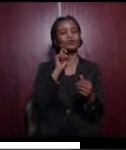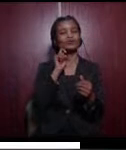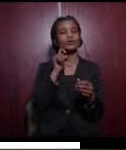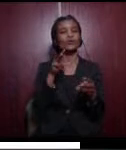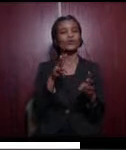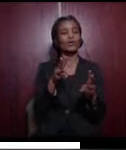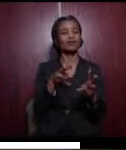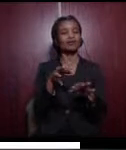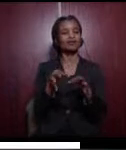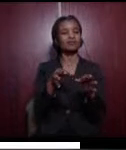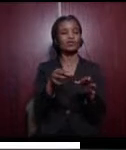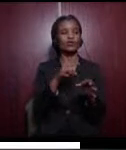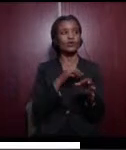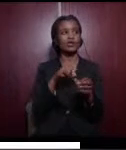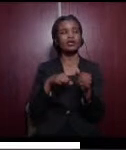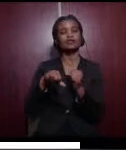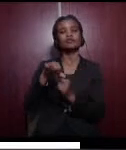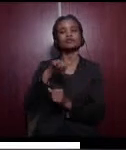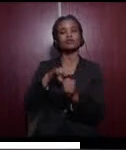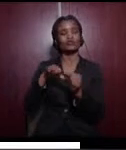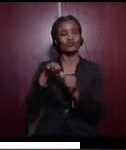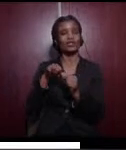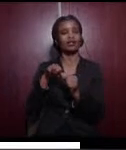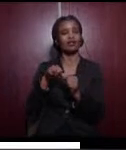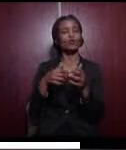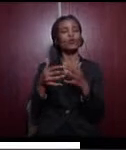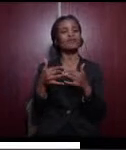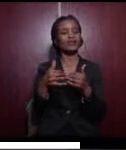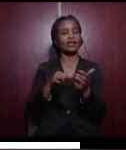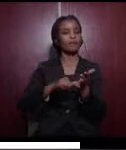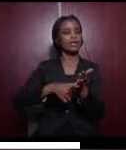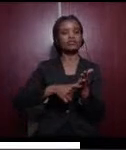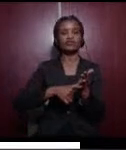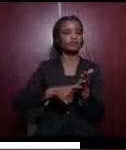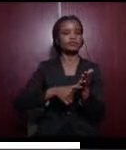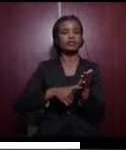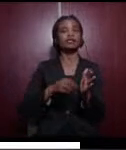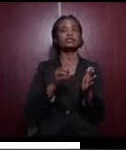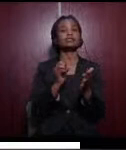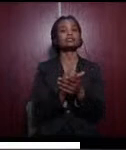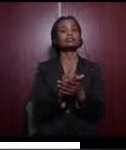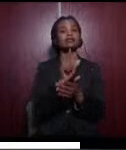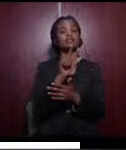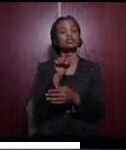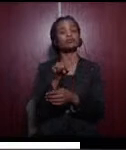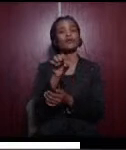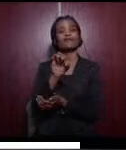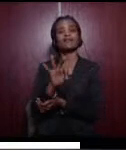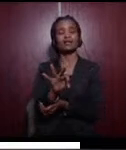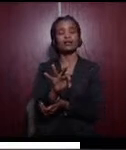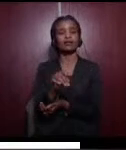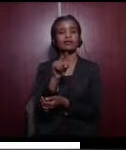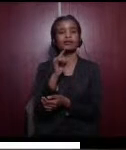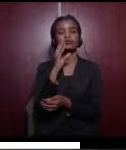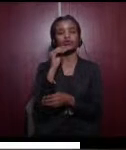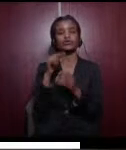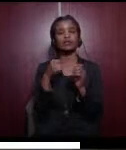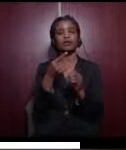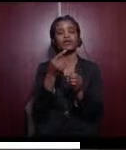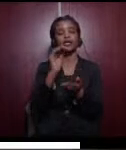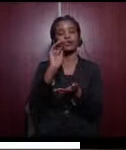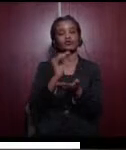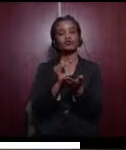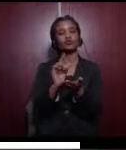called Social Welfare and Pensions. Section 17.3, it tries to it talks to the reduction of the